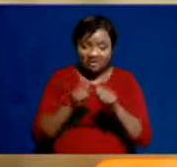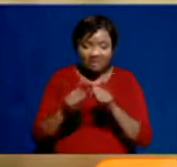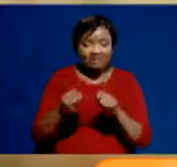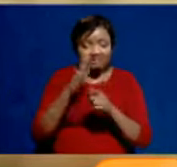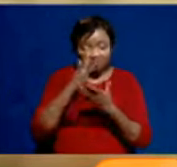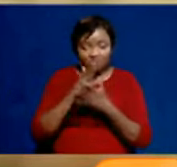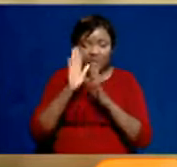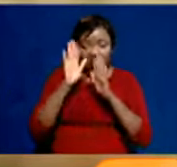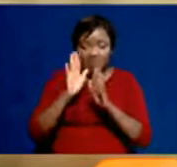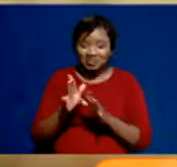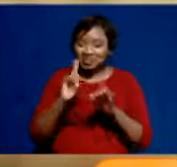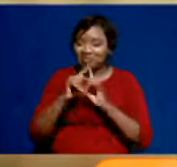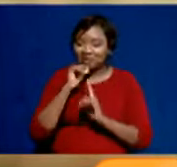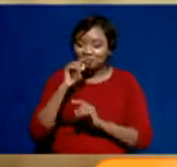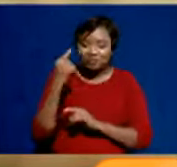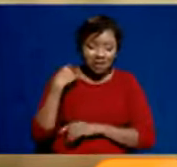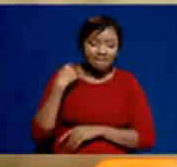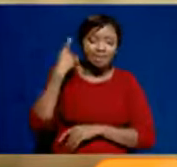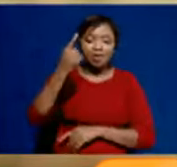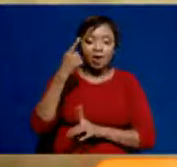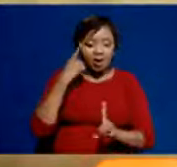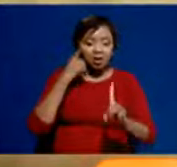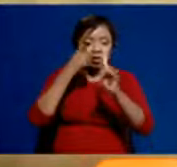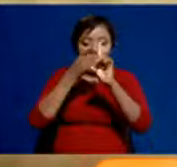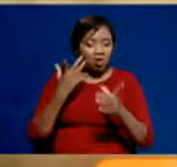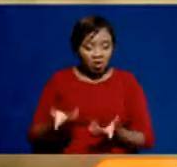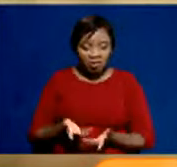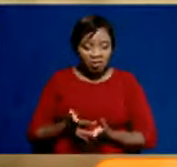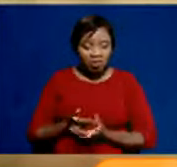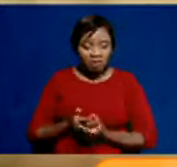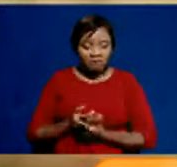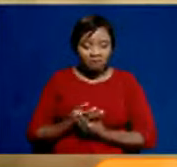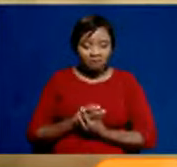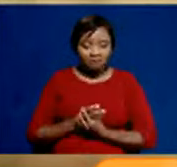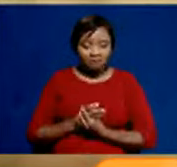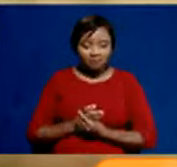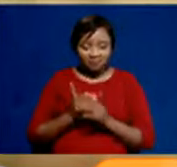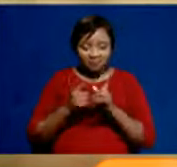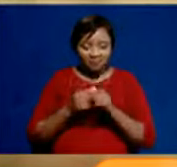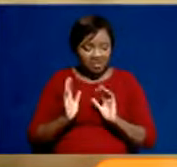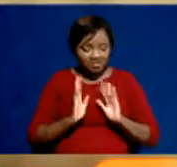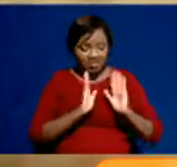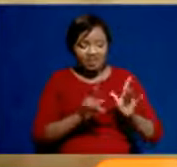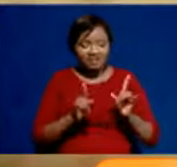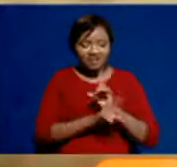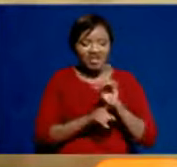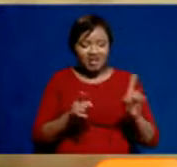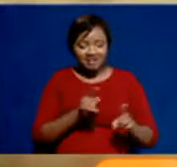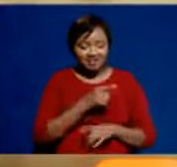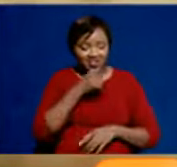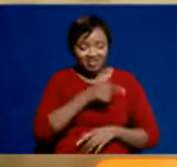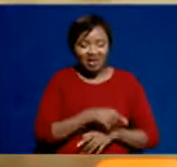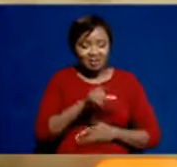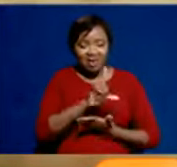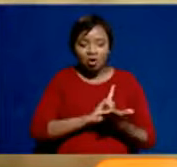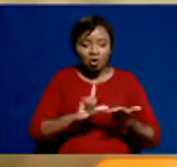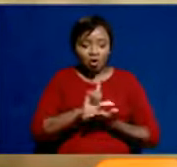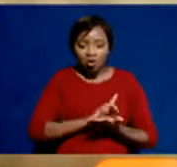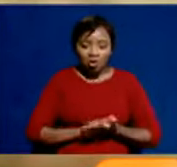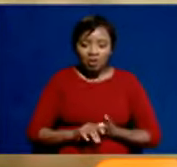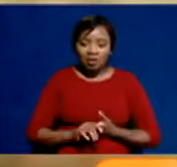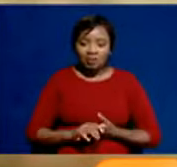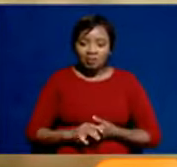cannot be the number one priority ahead of everything, so that you abandon everything else. Actually, the